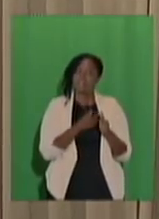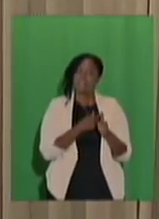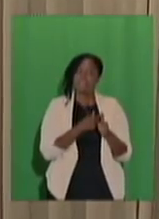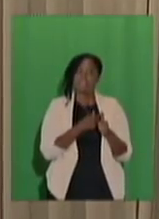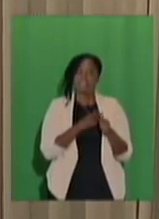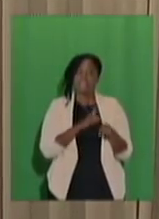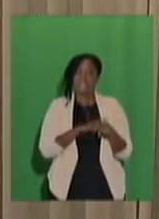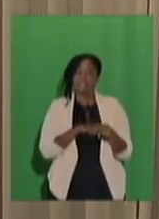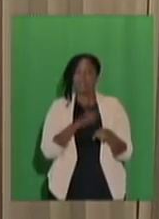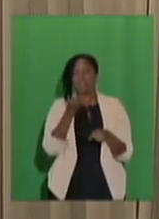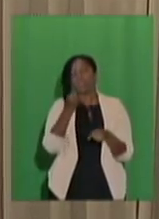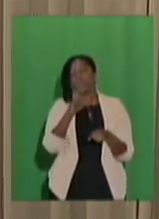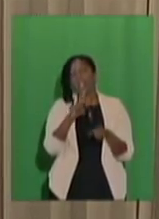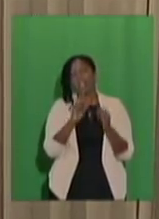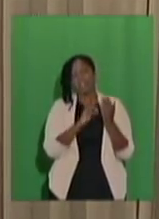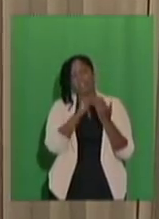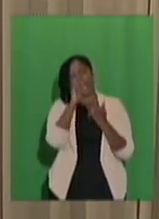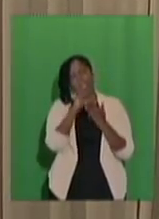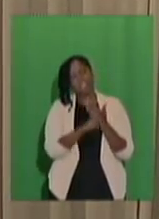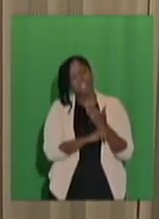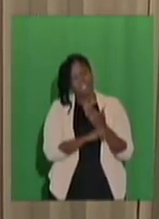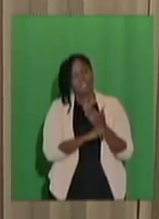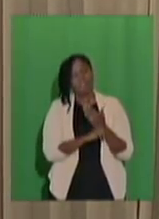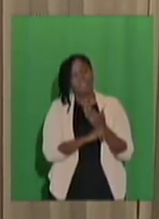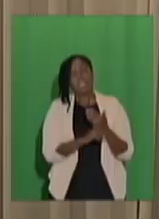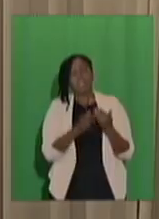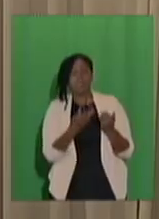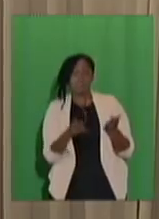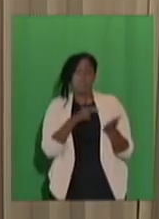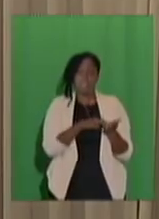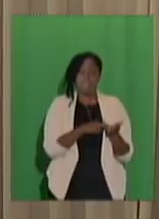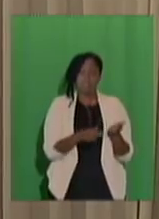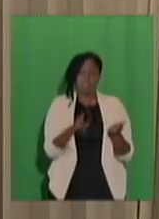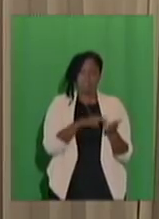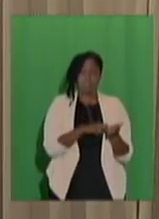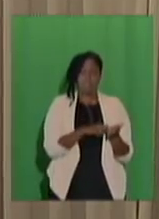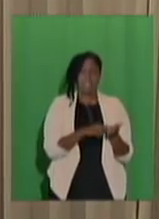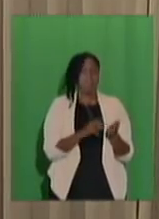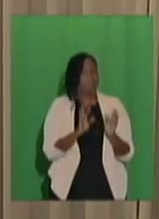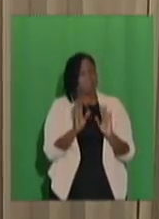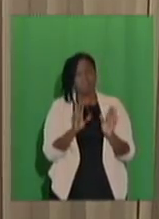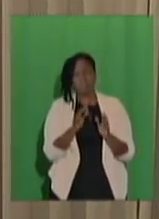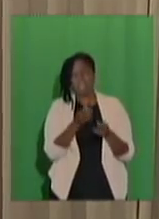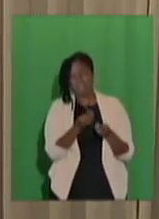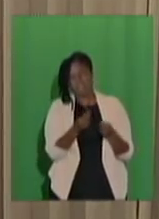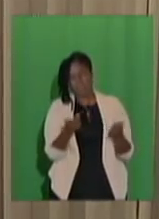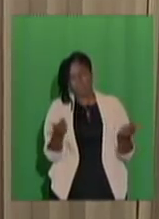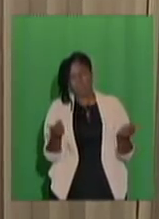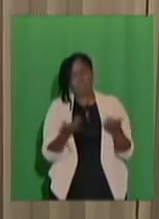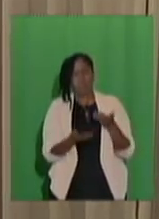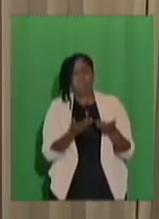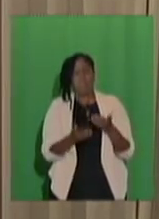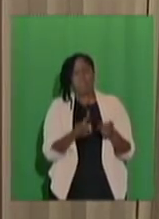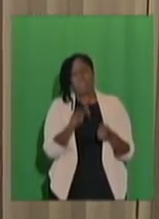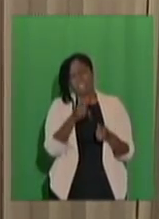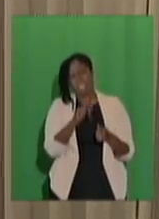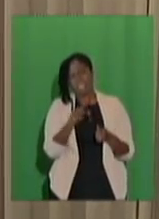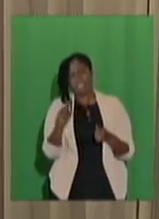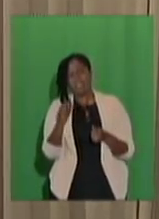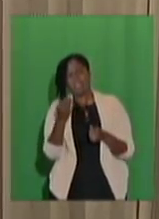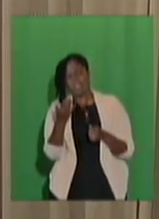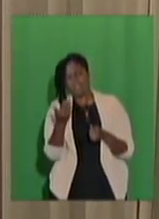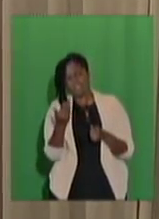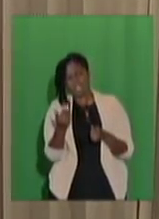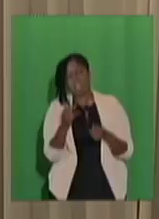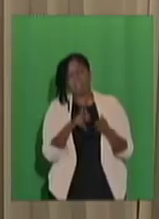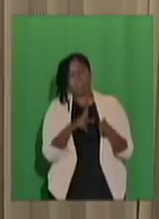March. So the testing in terms of repeat testing that you are alluding to, probably in the region of about 10 to 15 of that large group